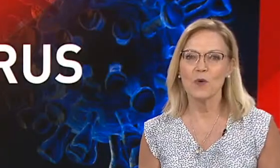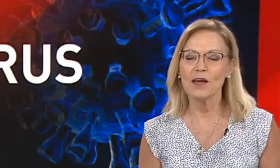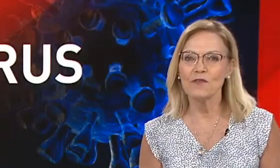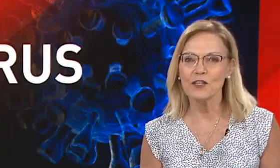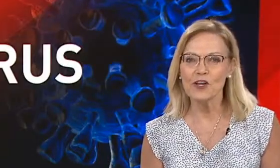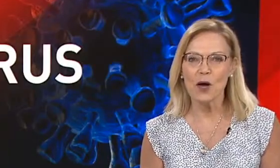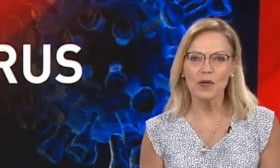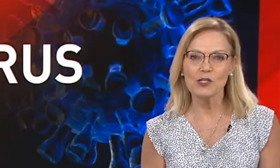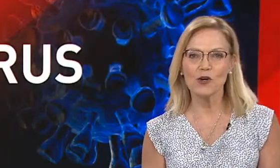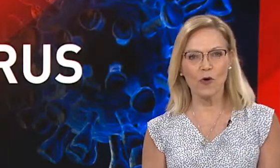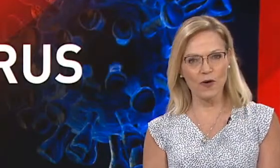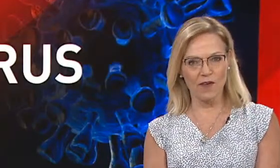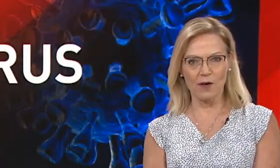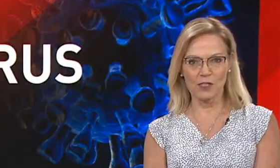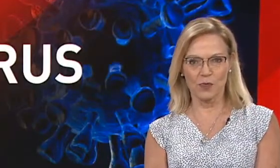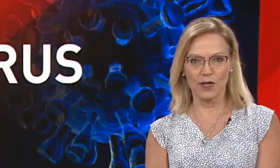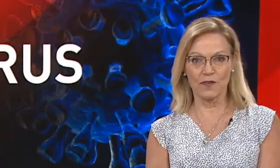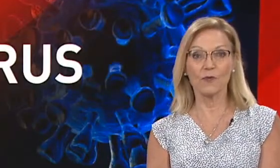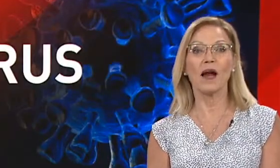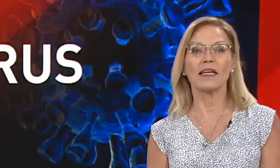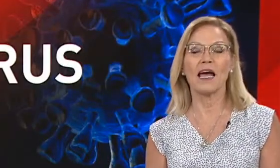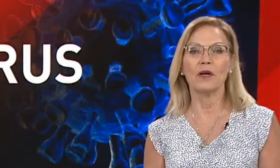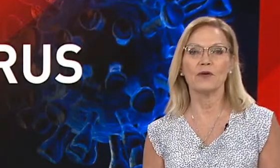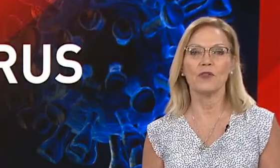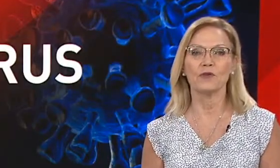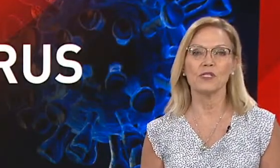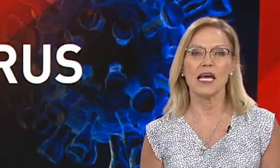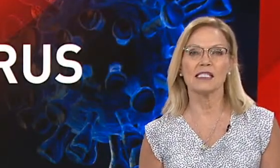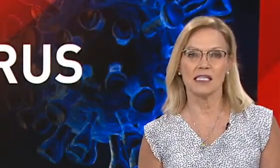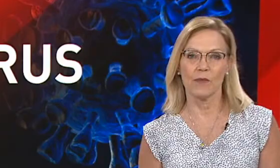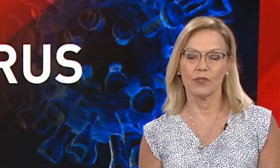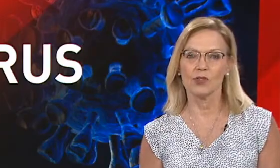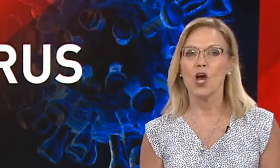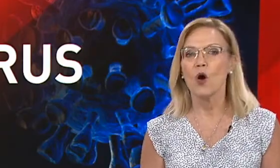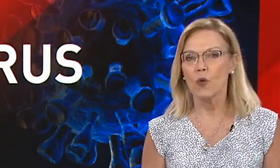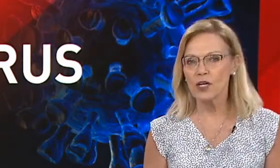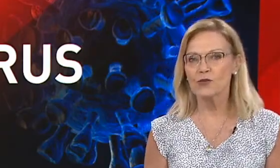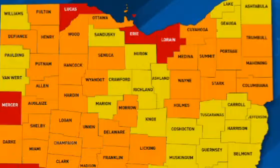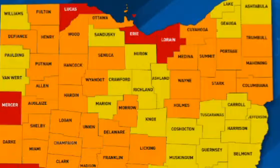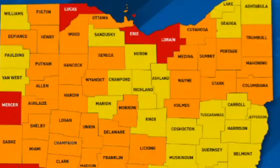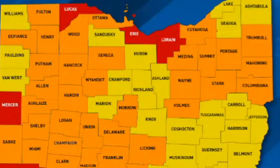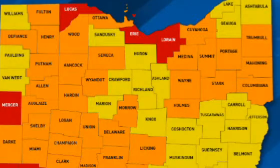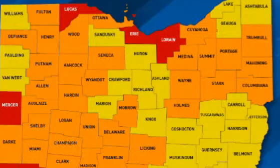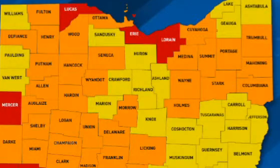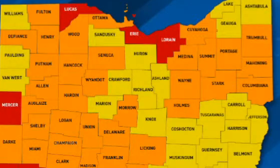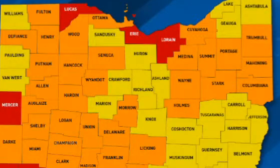Governor Mike DeWine finishing up his coronavirus briefing. Right now, here are Thursday's numbers.